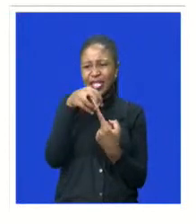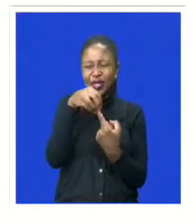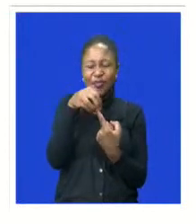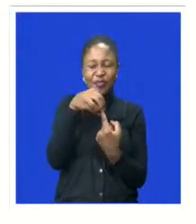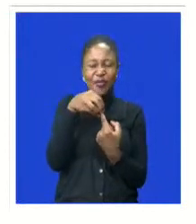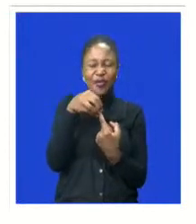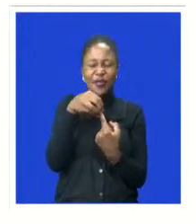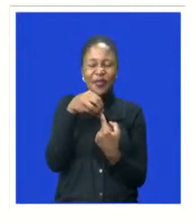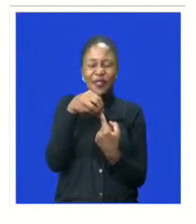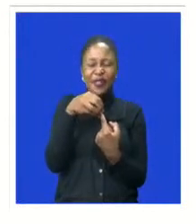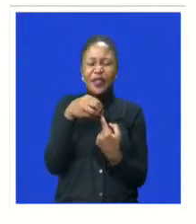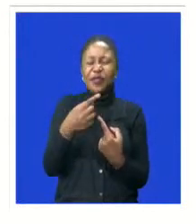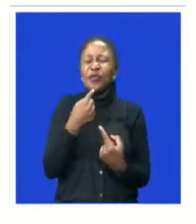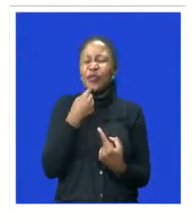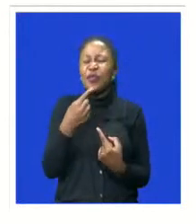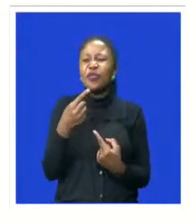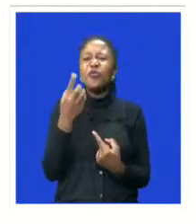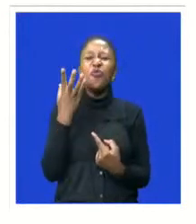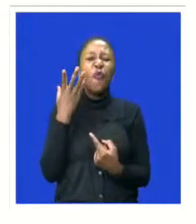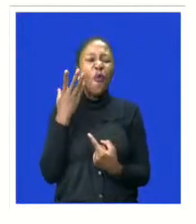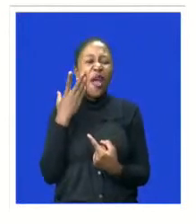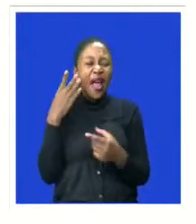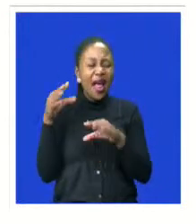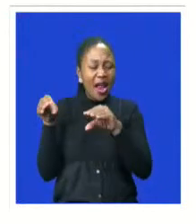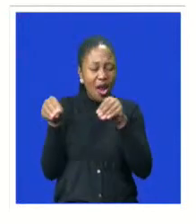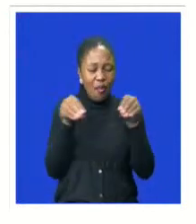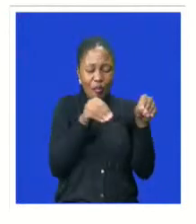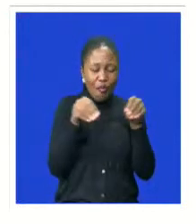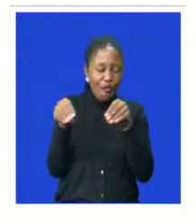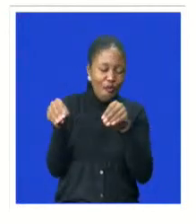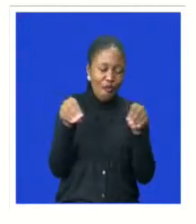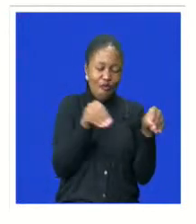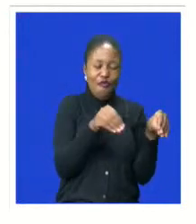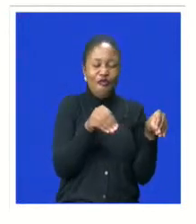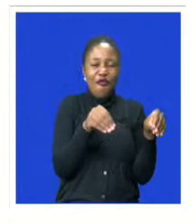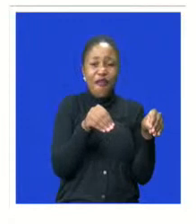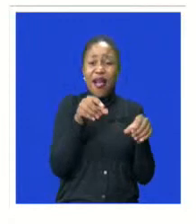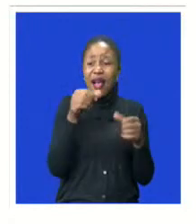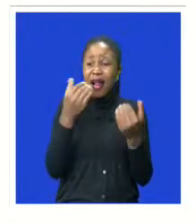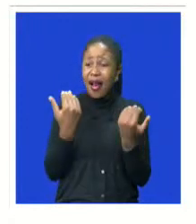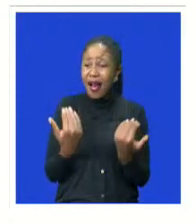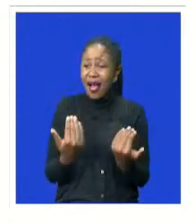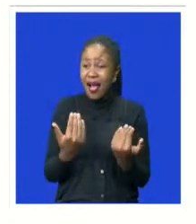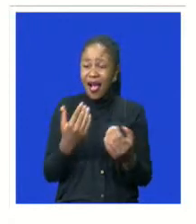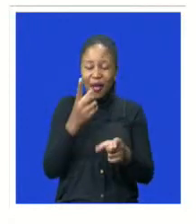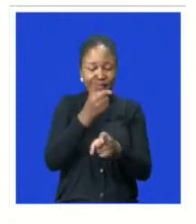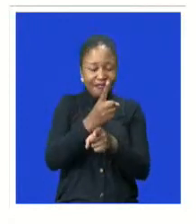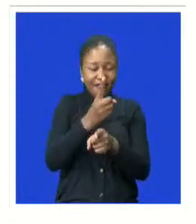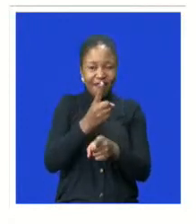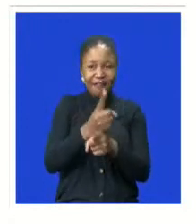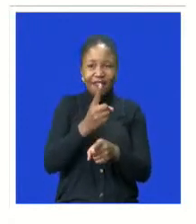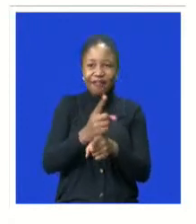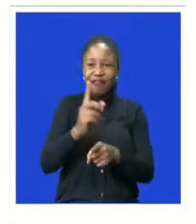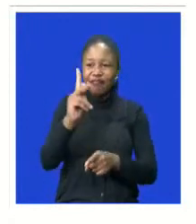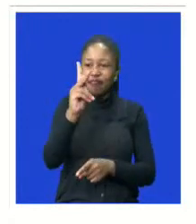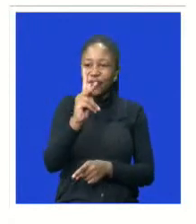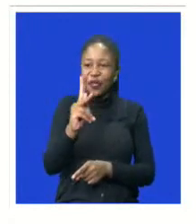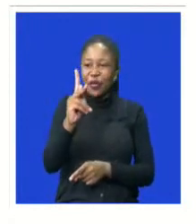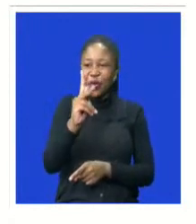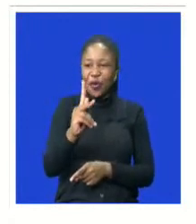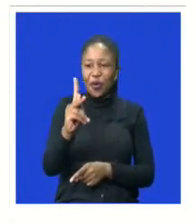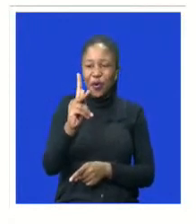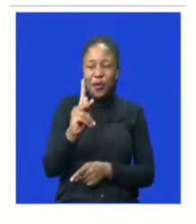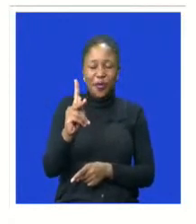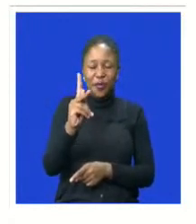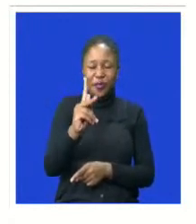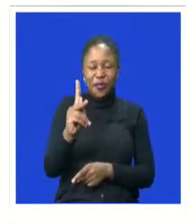are still following. We are talking about the Khois, the Khoikhoi. Sometimes they are called the